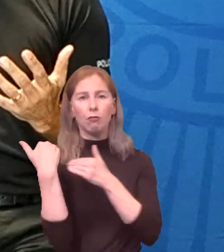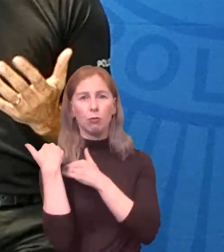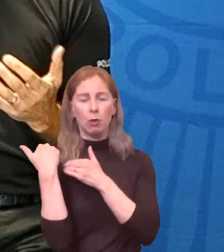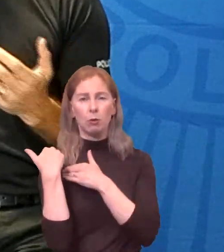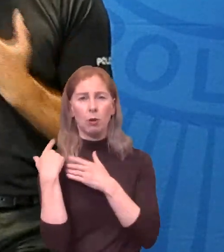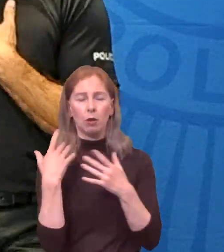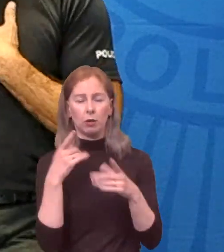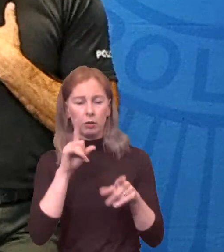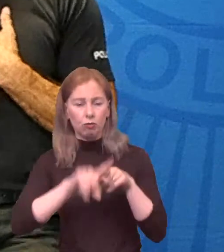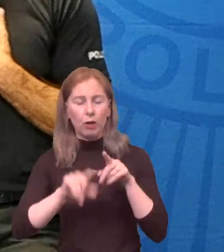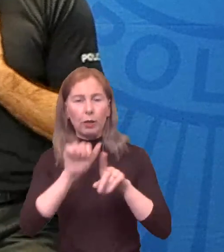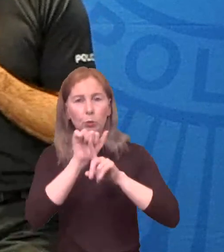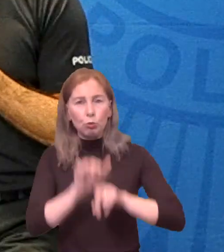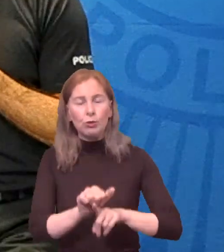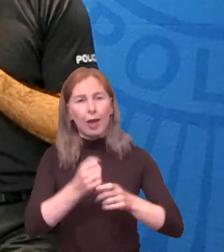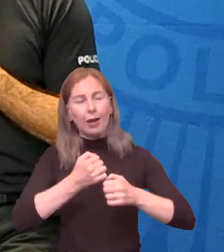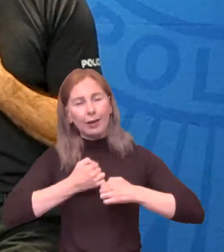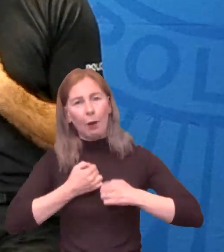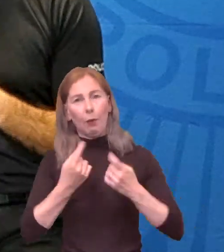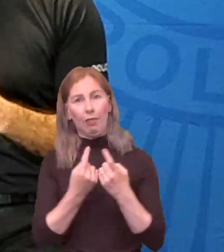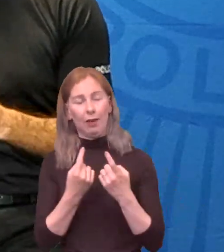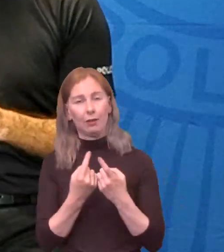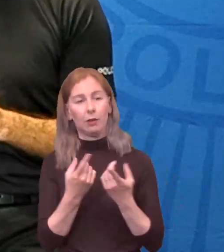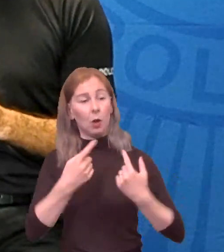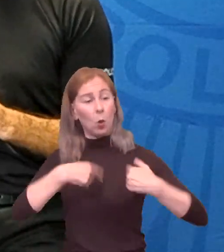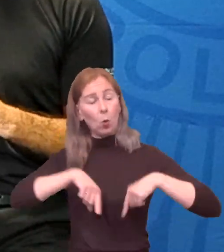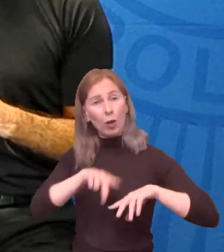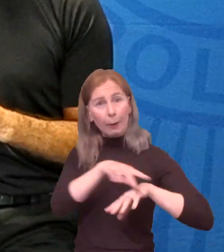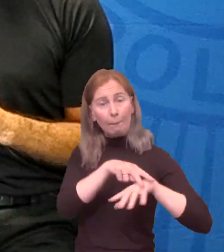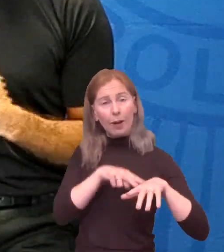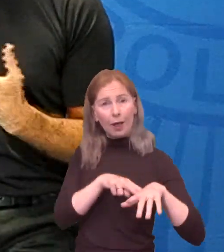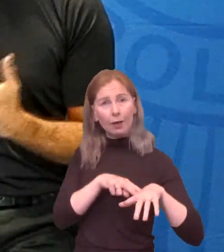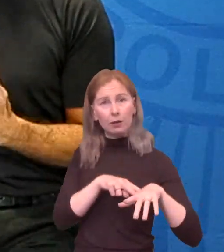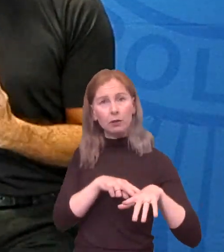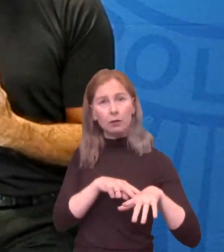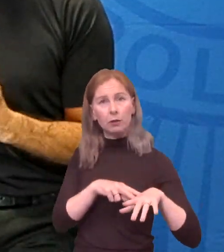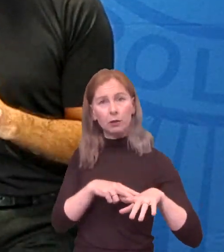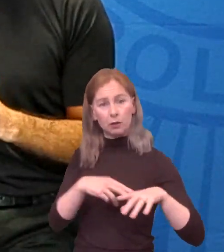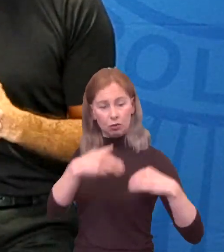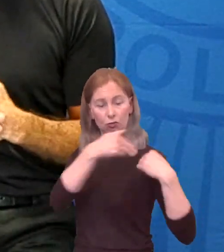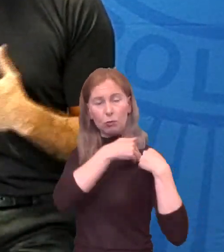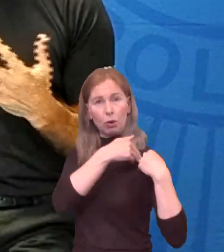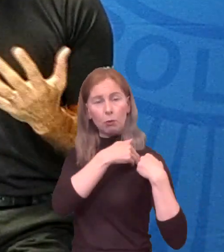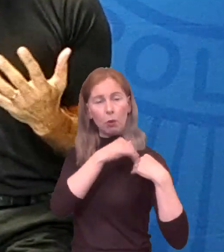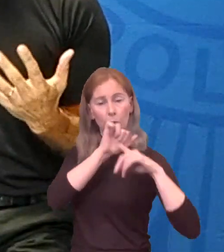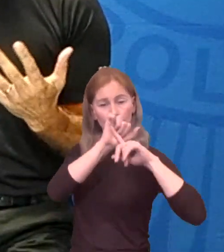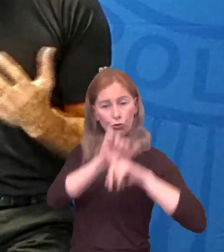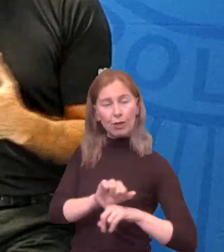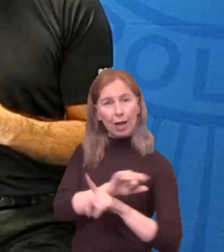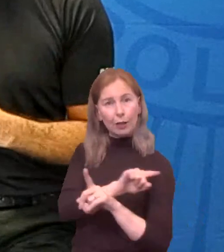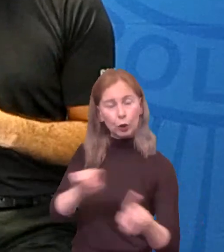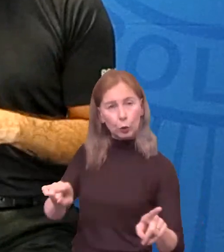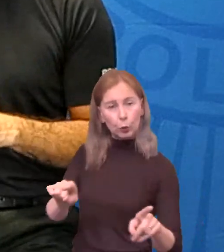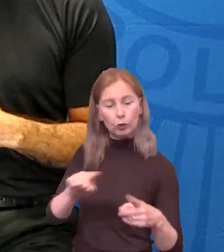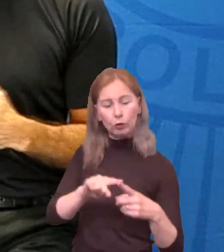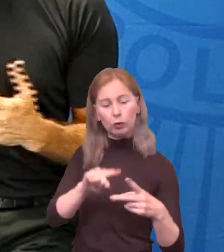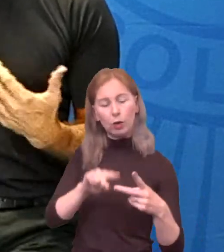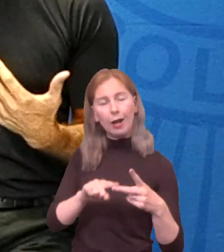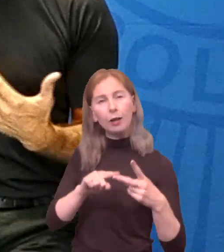can. We have a responsibility to you as the public to investigate and bring evidence before the